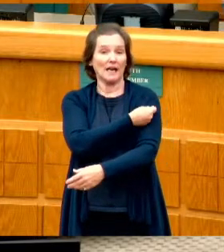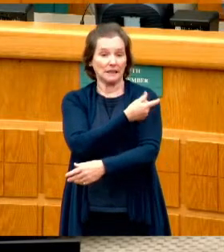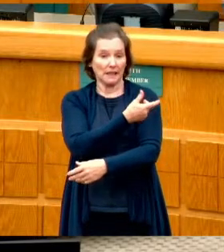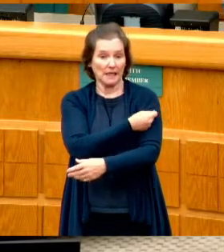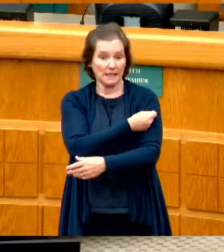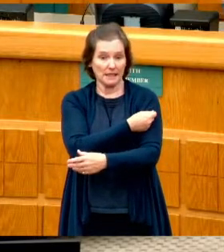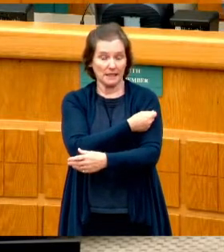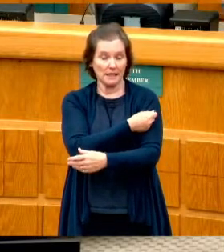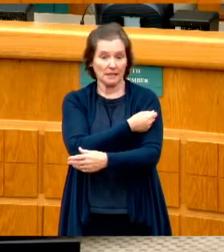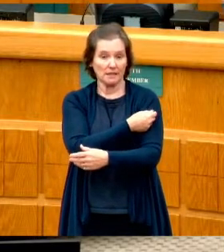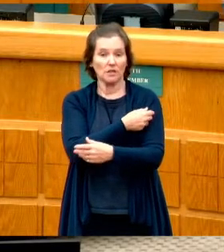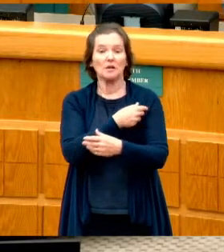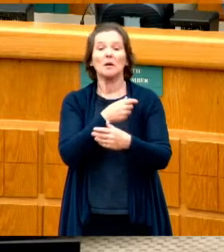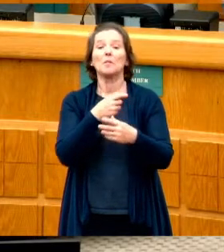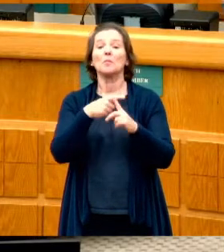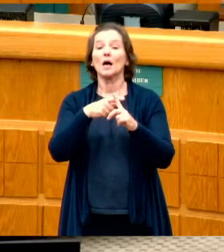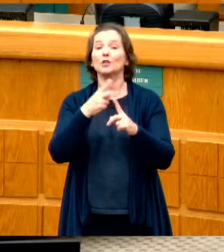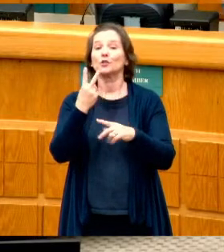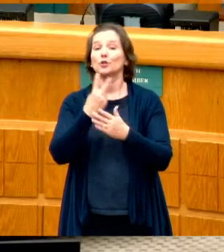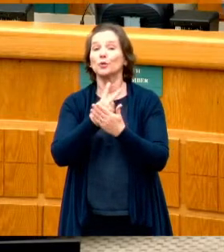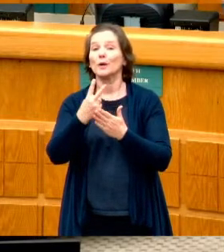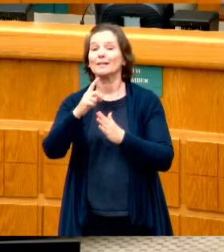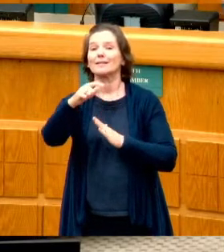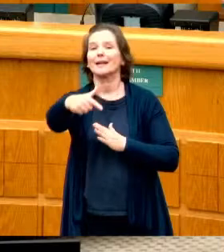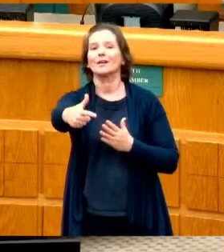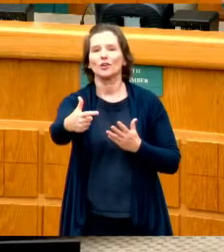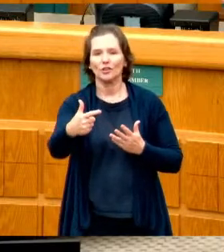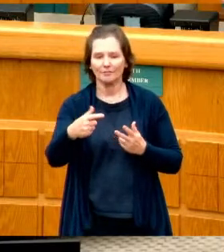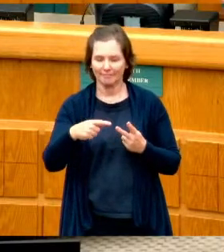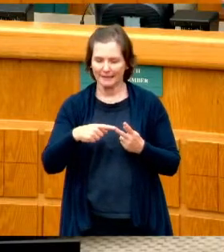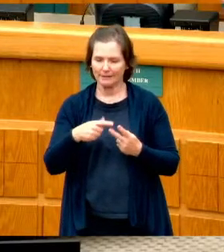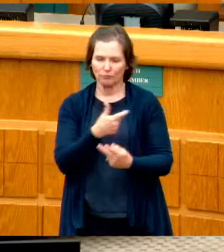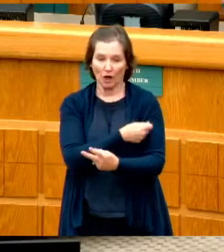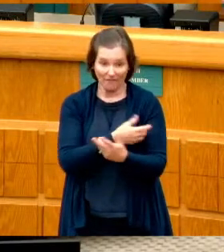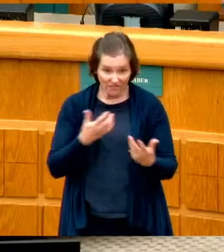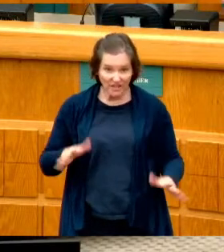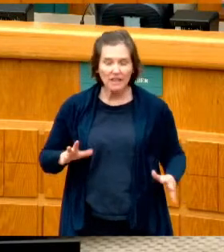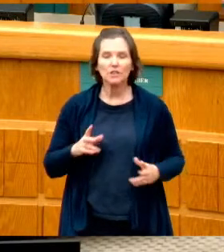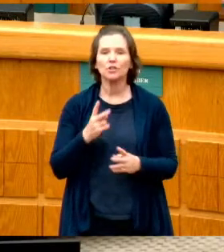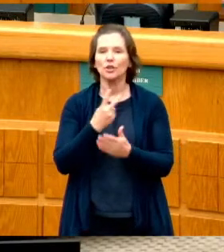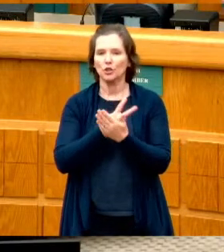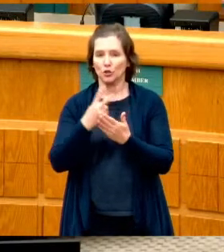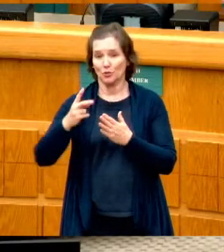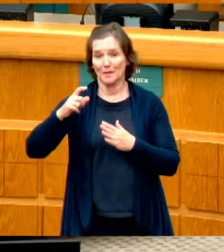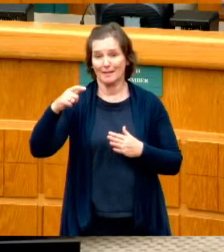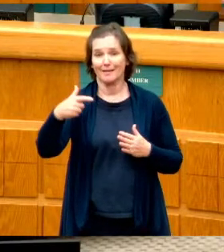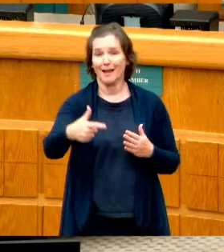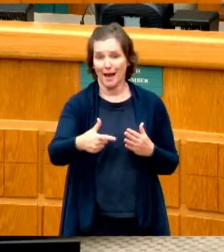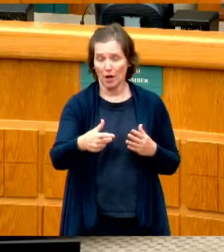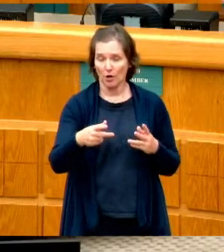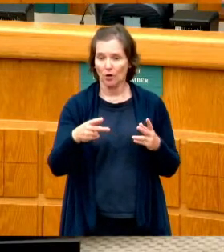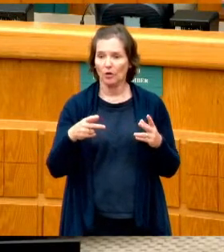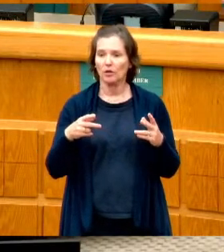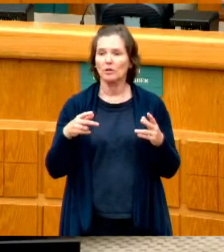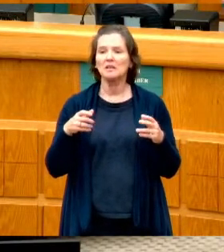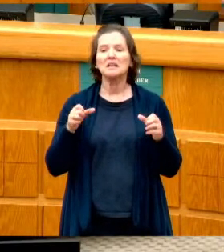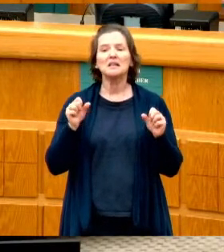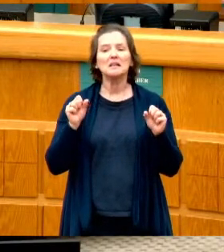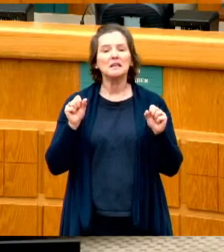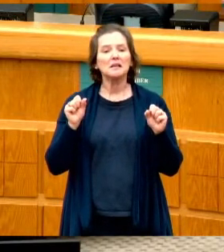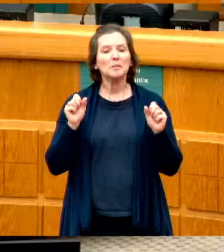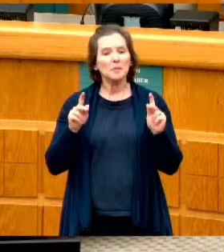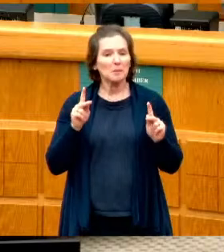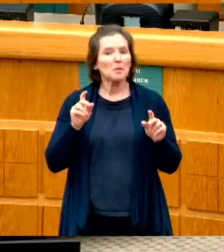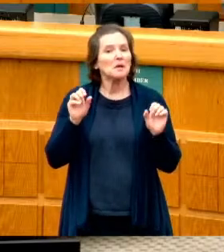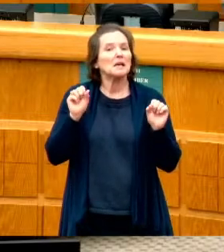2 weeks since your 1 dose, Johnson & Johnson, that means you're fully vaccinated. So you're allowed now to be in